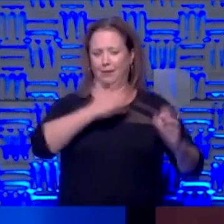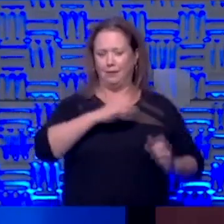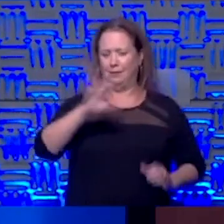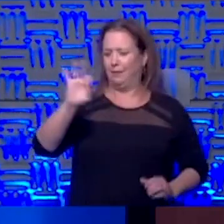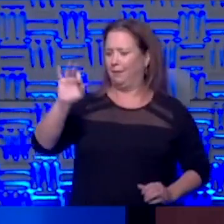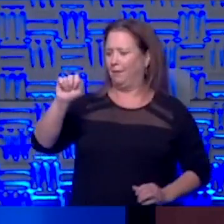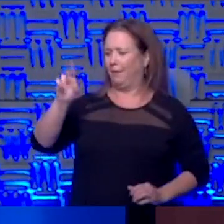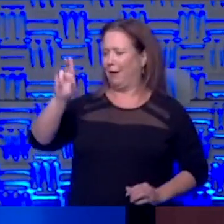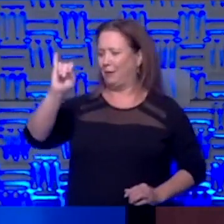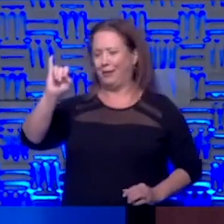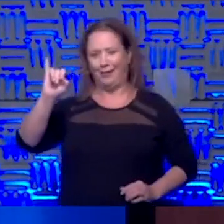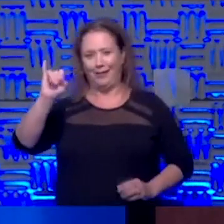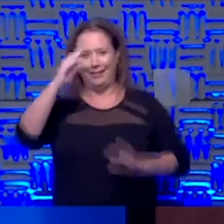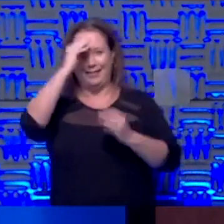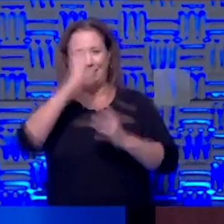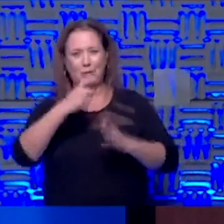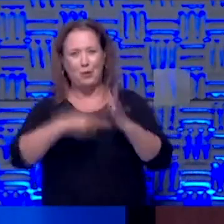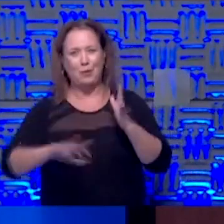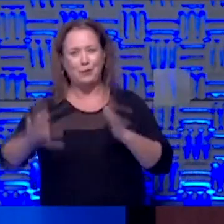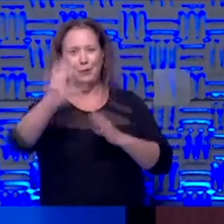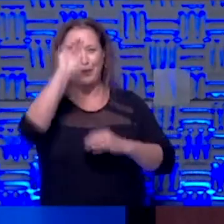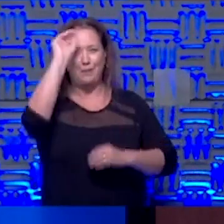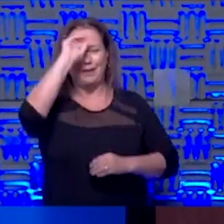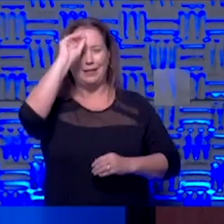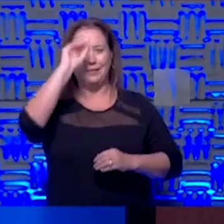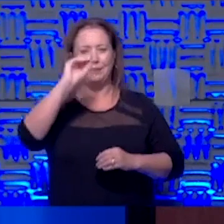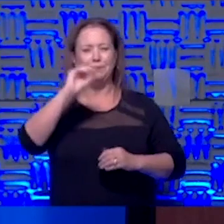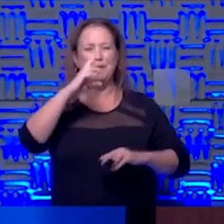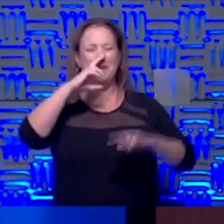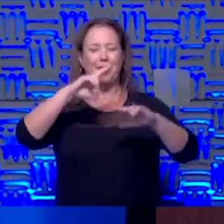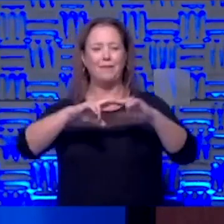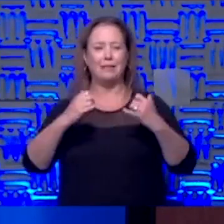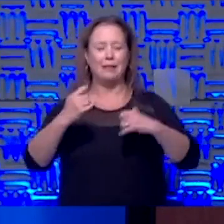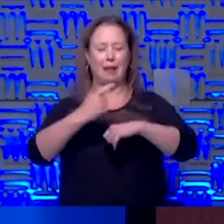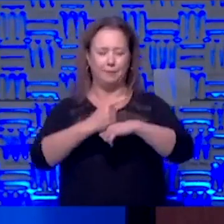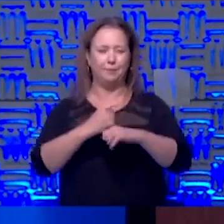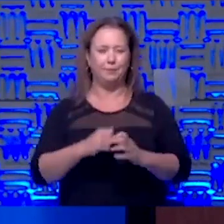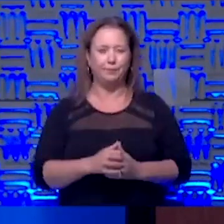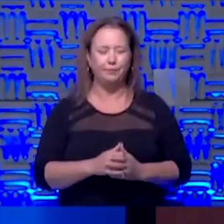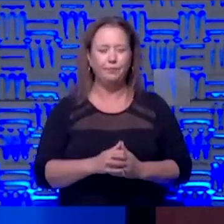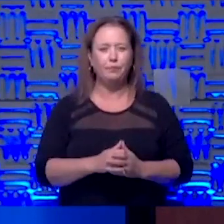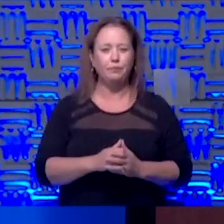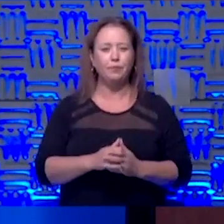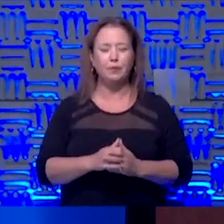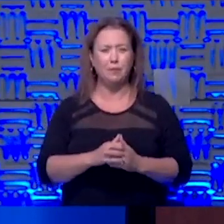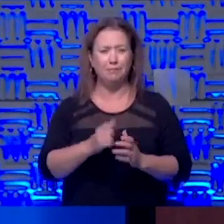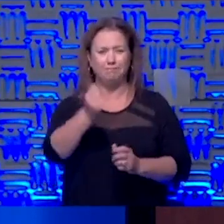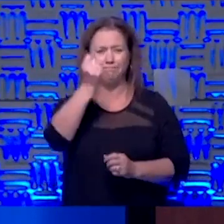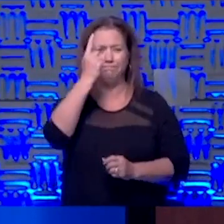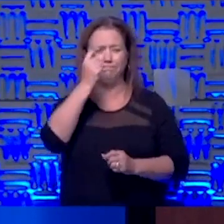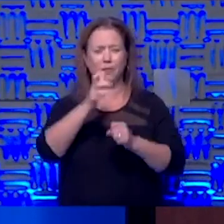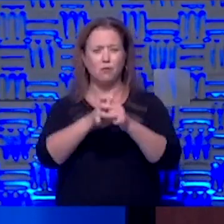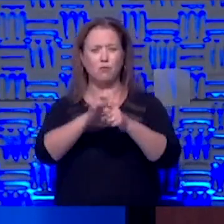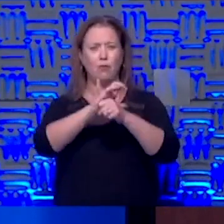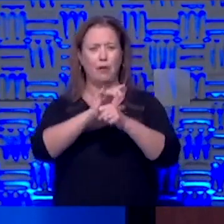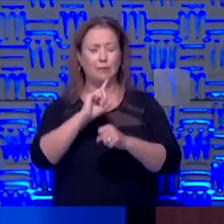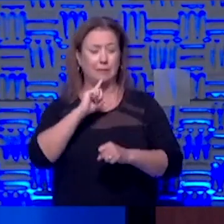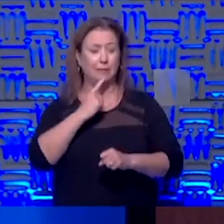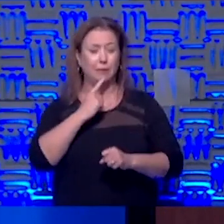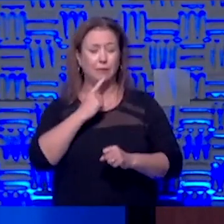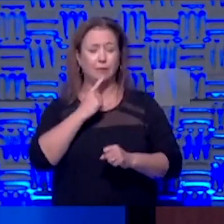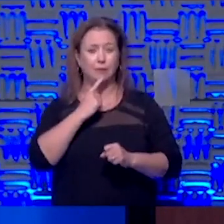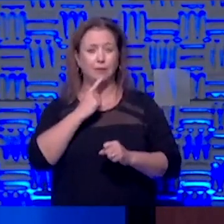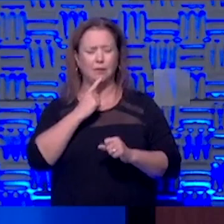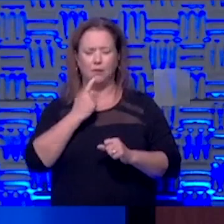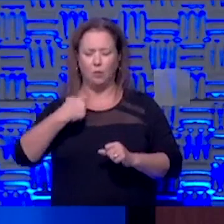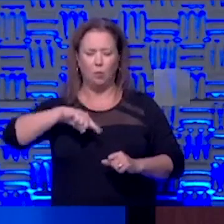what you think. And in the meantime, we've had some fun today, but in the meantime, coronavirus is serious. But we can get through this. We can get